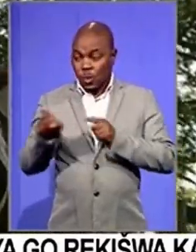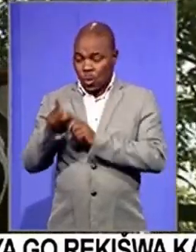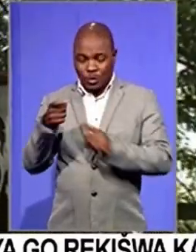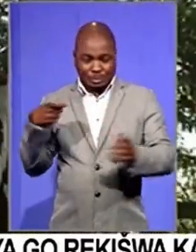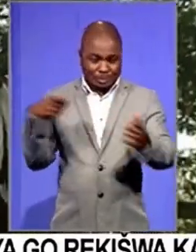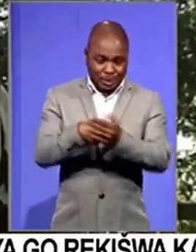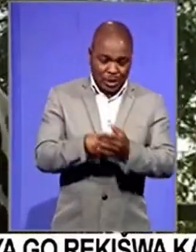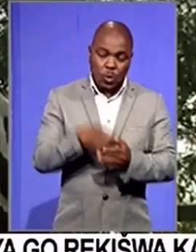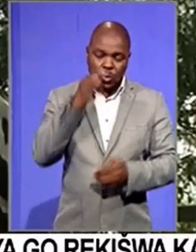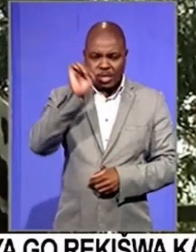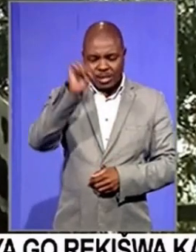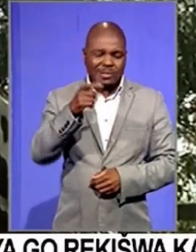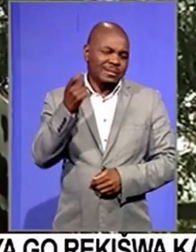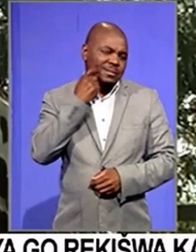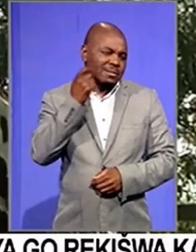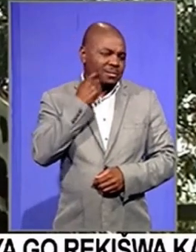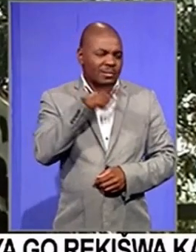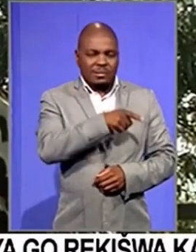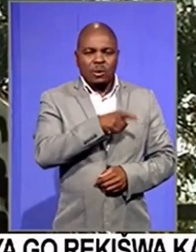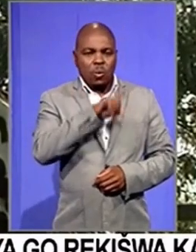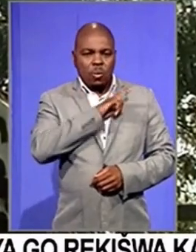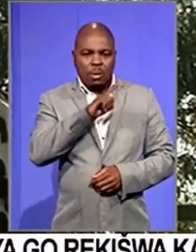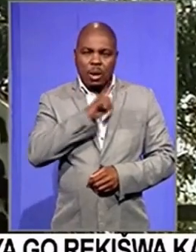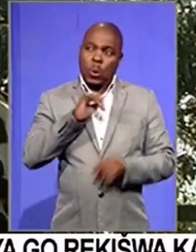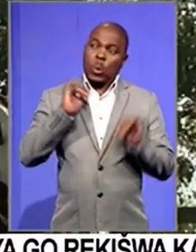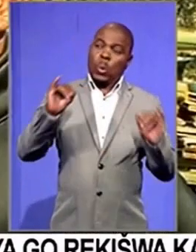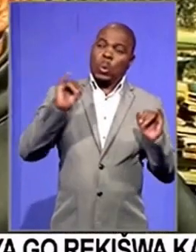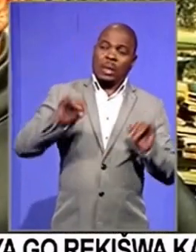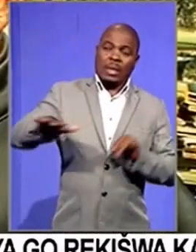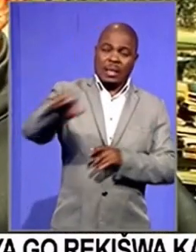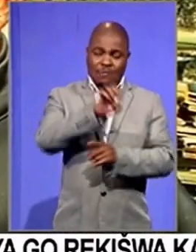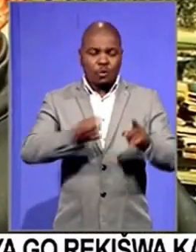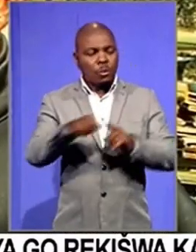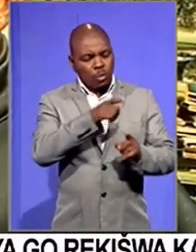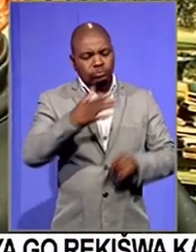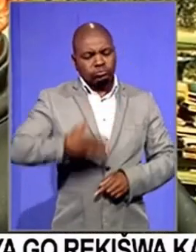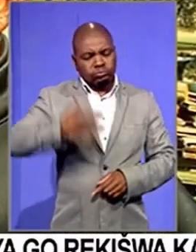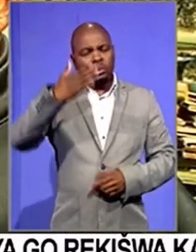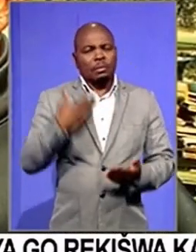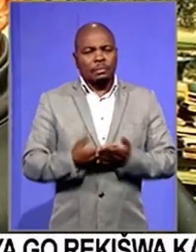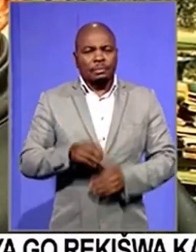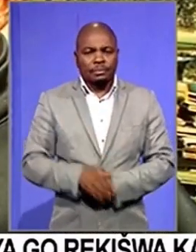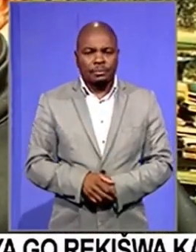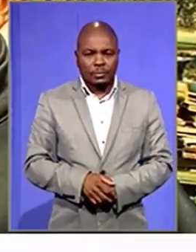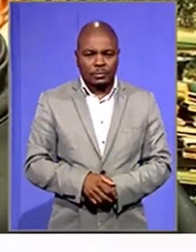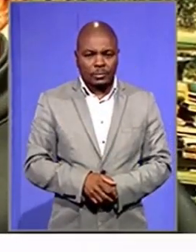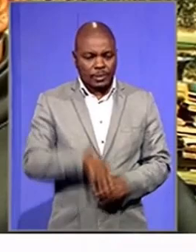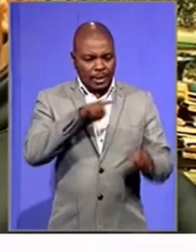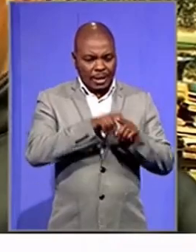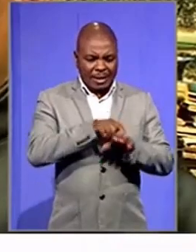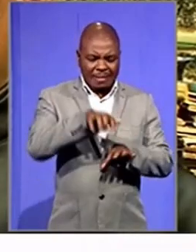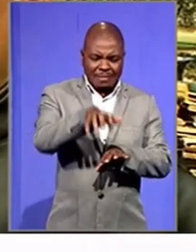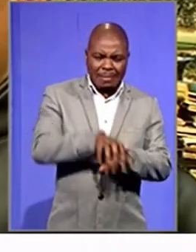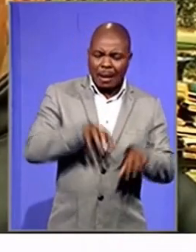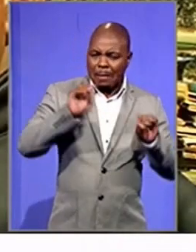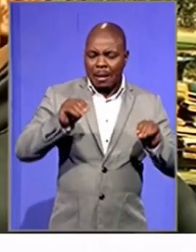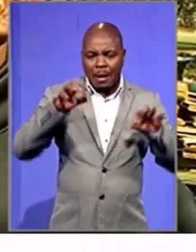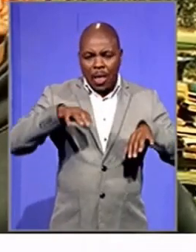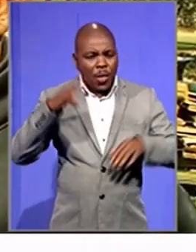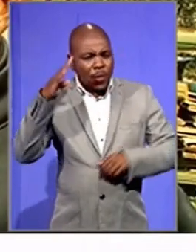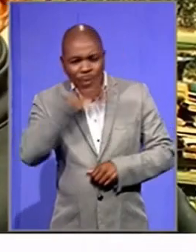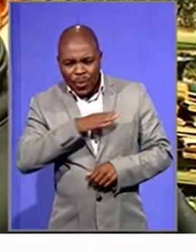o re go bonolo go di rua ka gobane di kgona go gotelela maemo a boima. This is resistant and it's also drought resistant. So for us in a